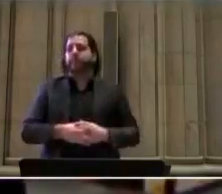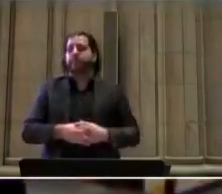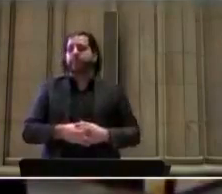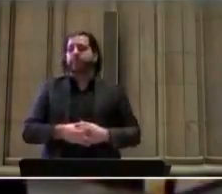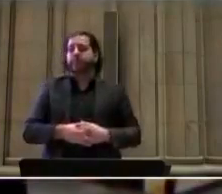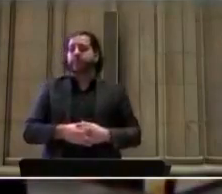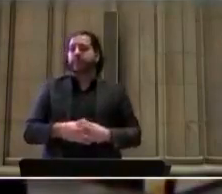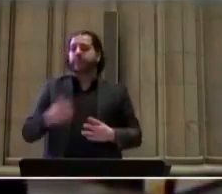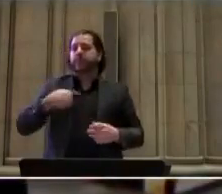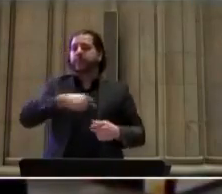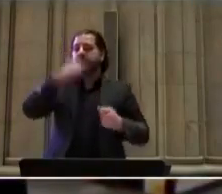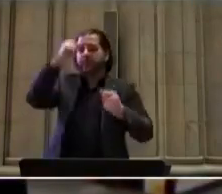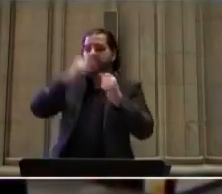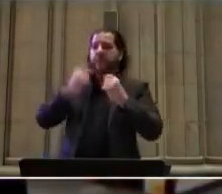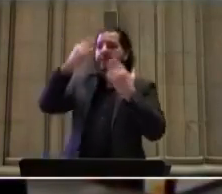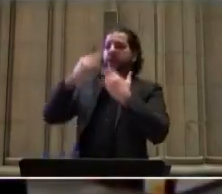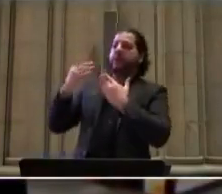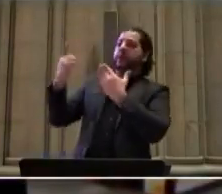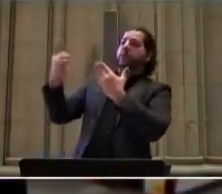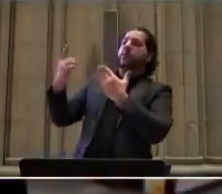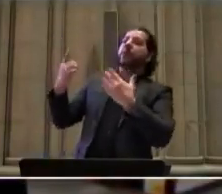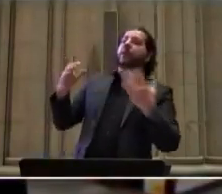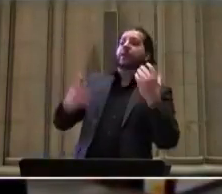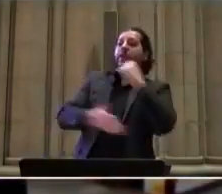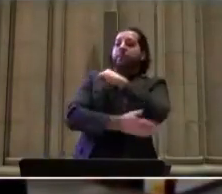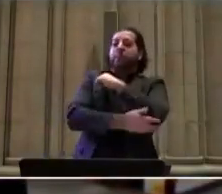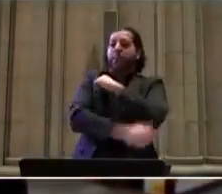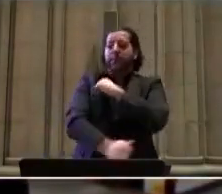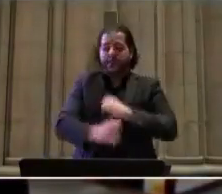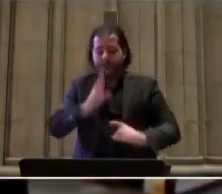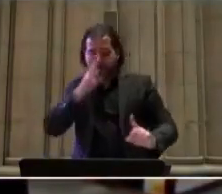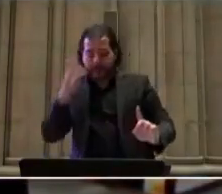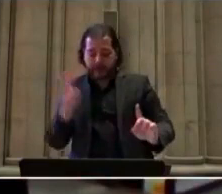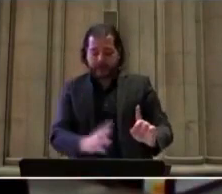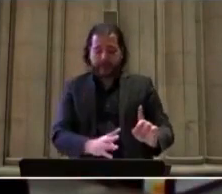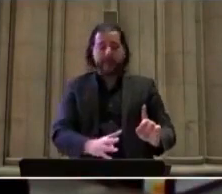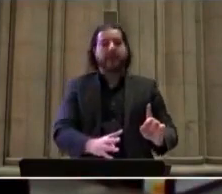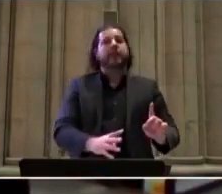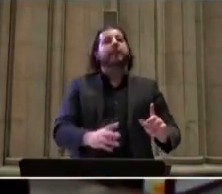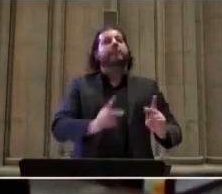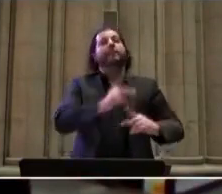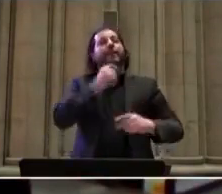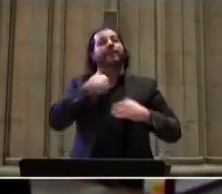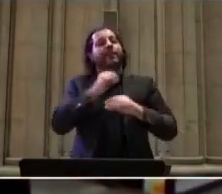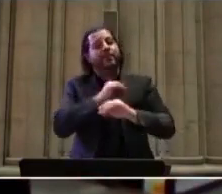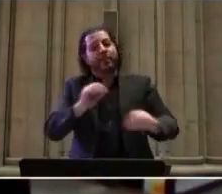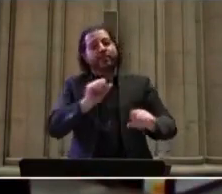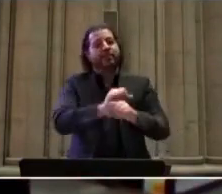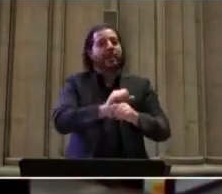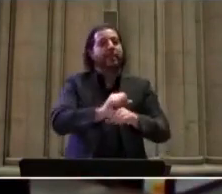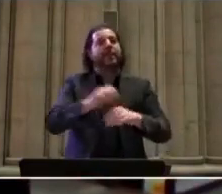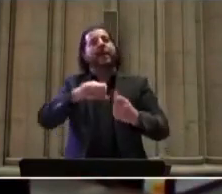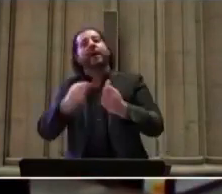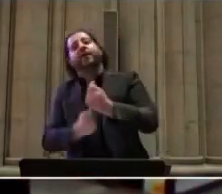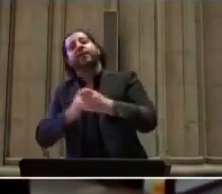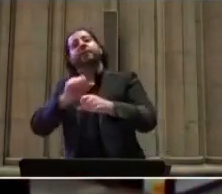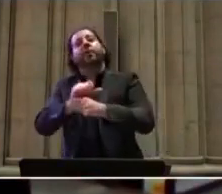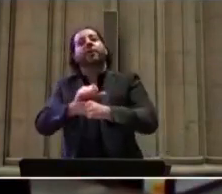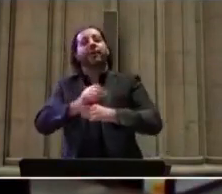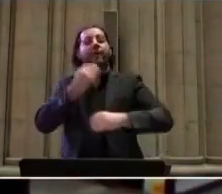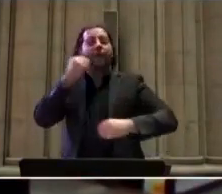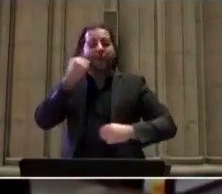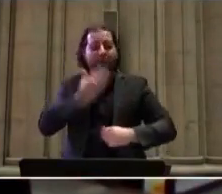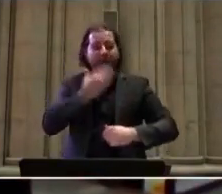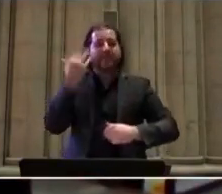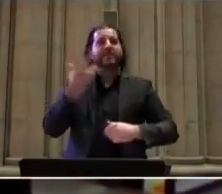We remember before you the poor and neglected, the unemployed and underemployed, the homeless and the